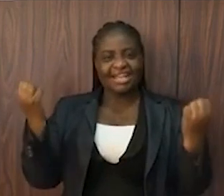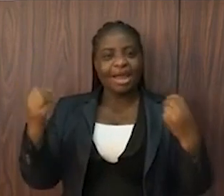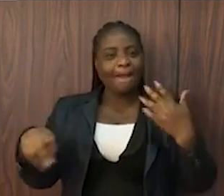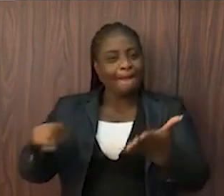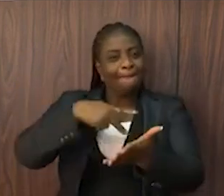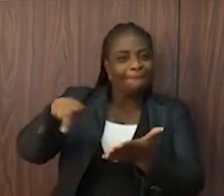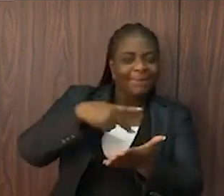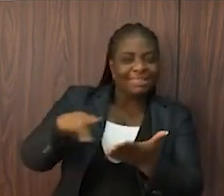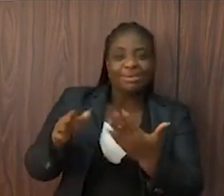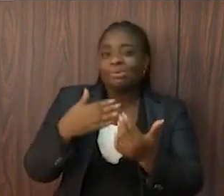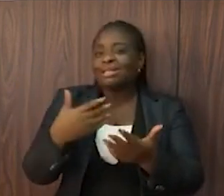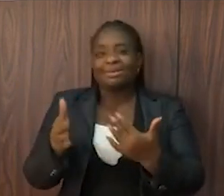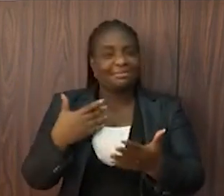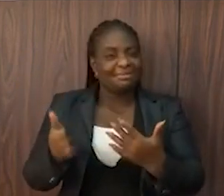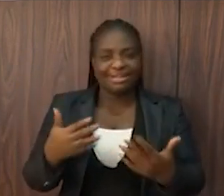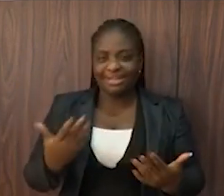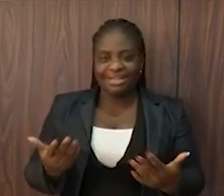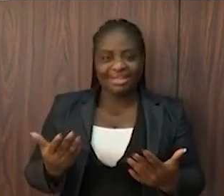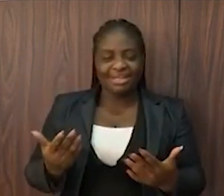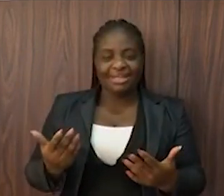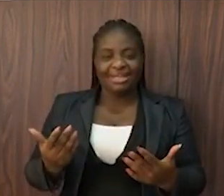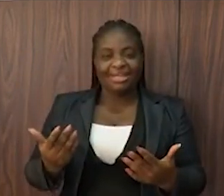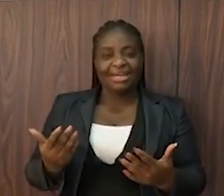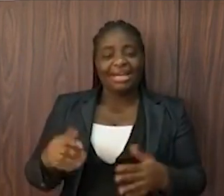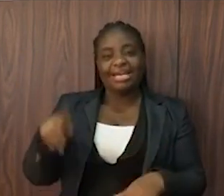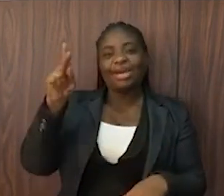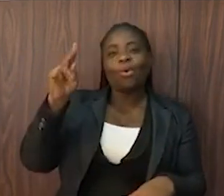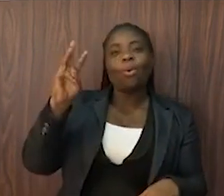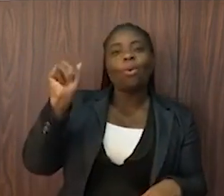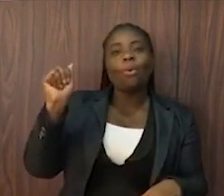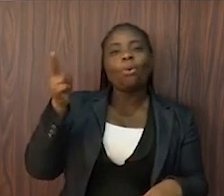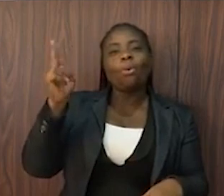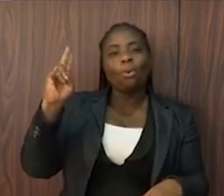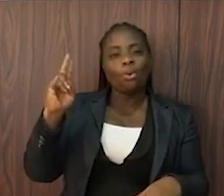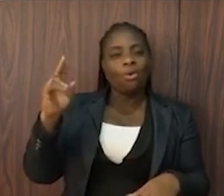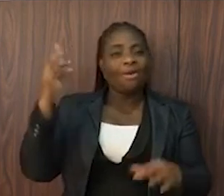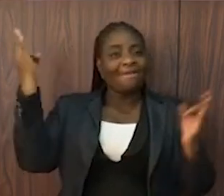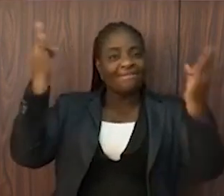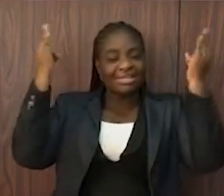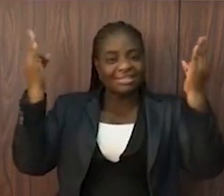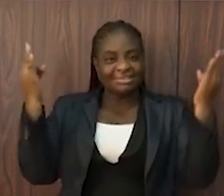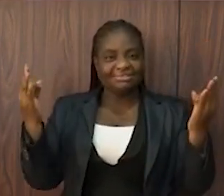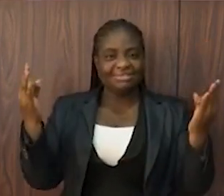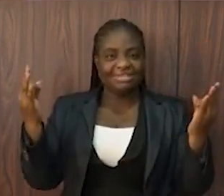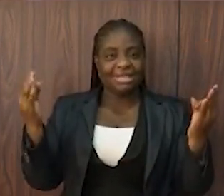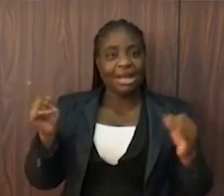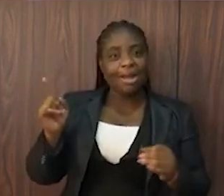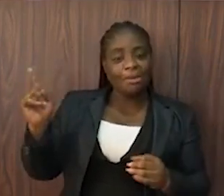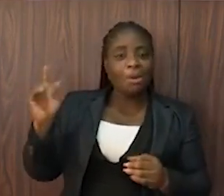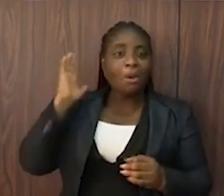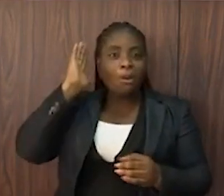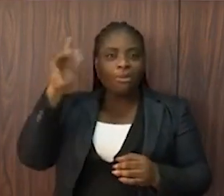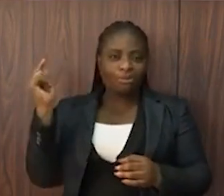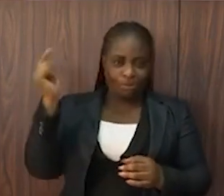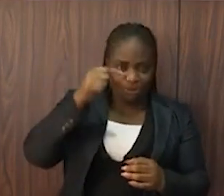parties and picnics, and the traditional Kwa U Easter festivities, which I shall be patronizing as